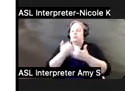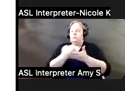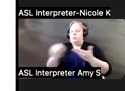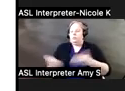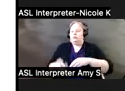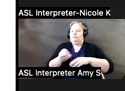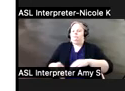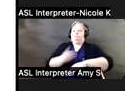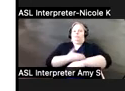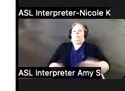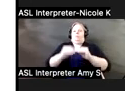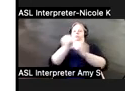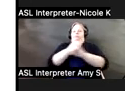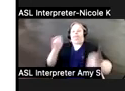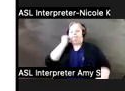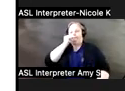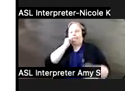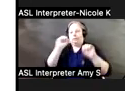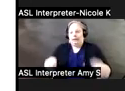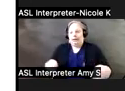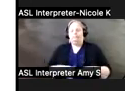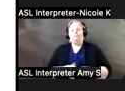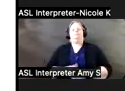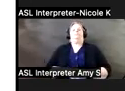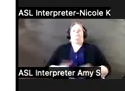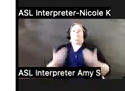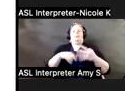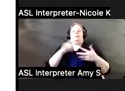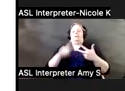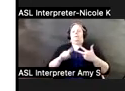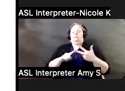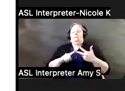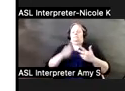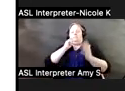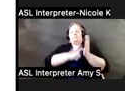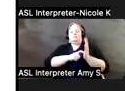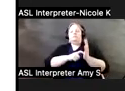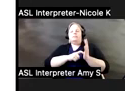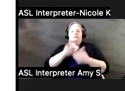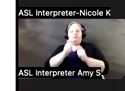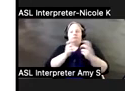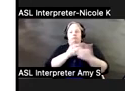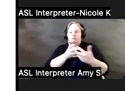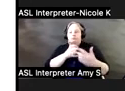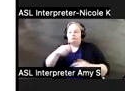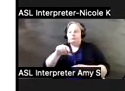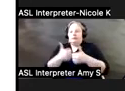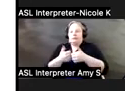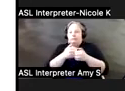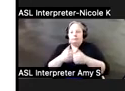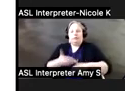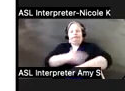about those more next. And finally, overall, I find that adaptive gaming improves quality of life because it allows someone to build